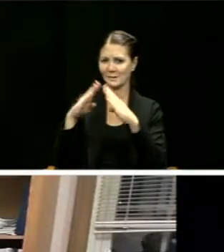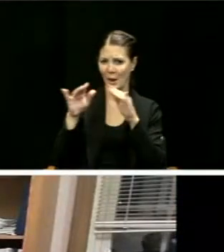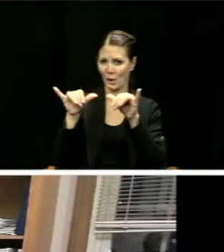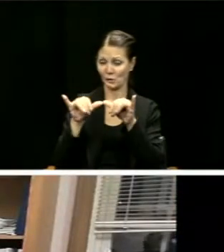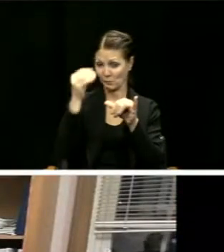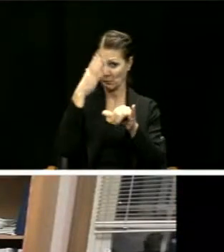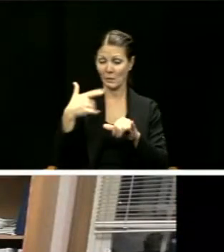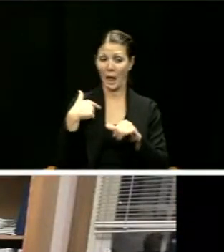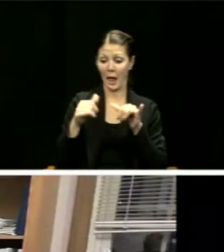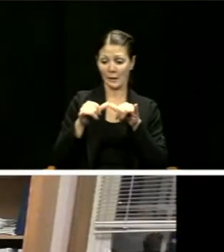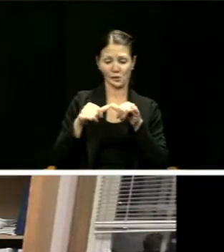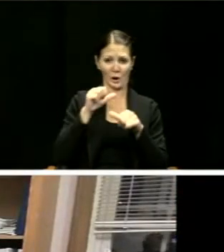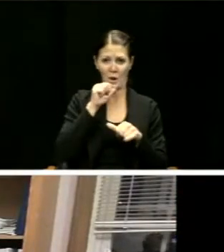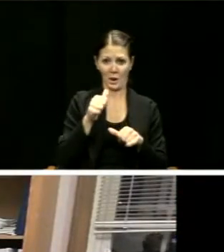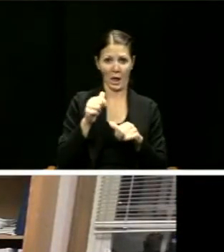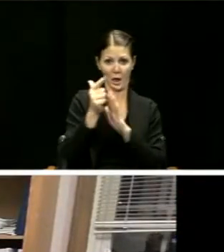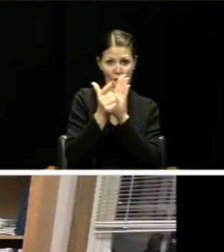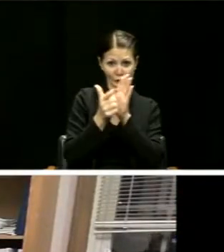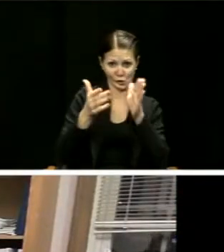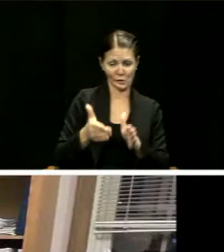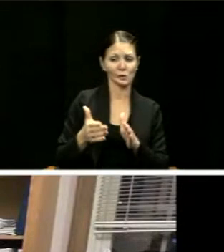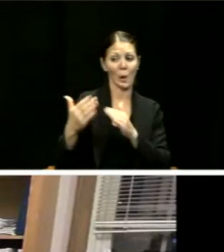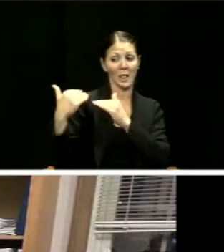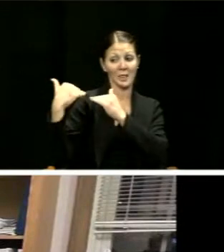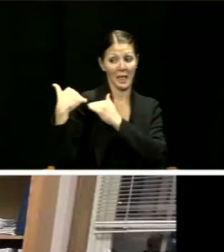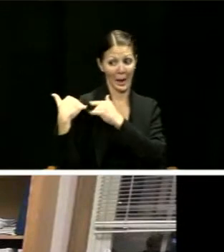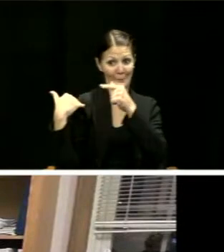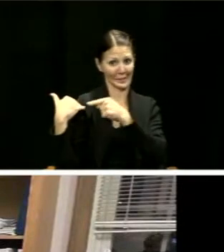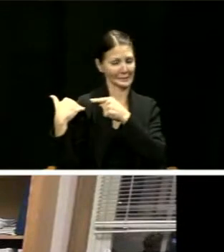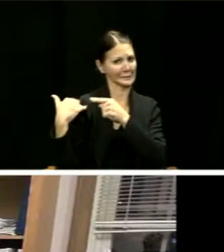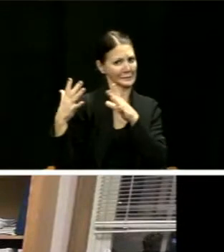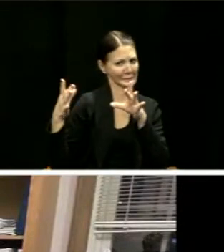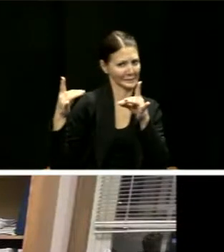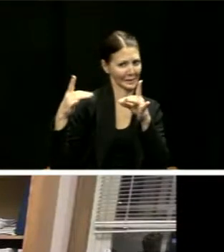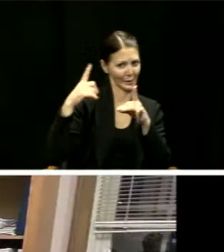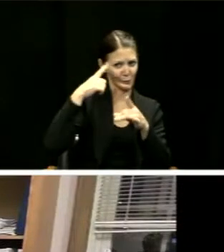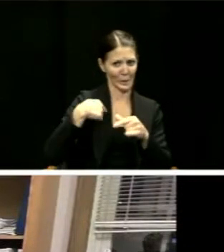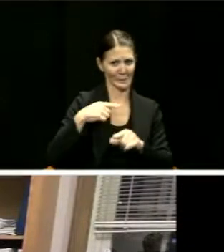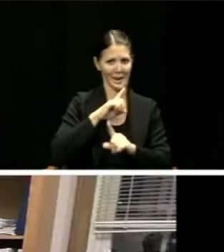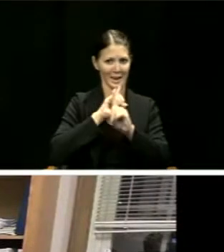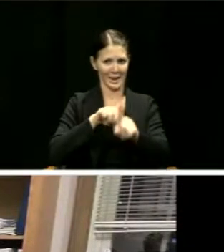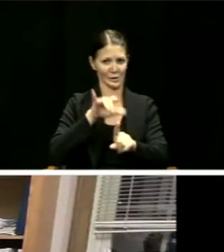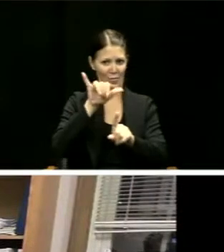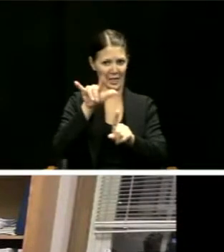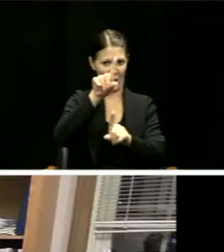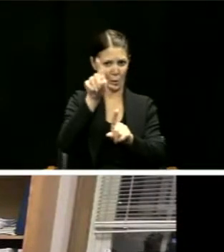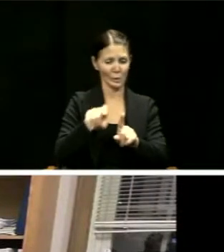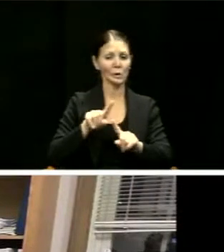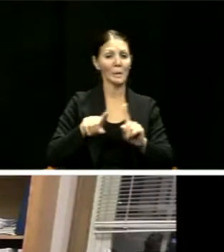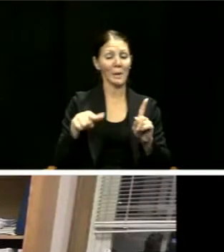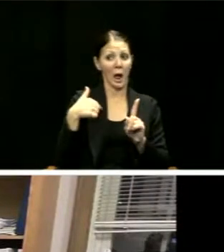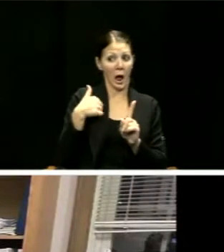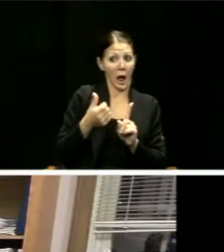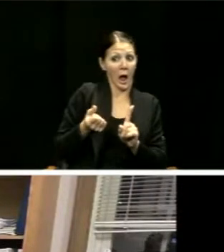attorney. So liability is a little touchy for an engineer to answer, but my understanding is